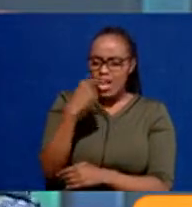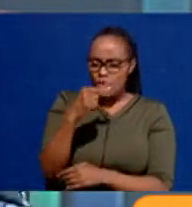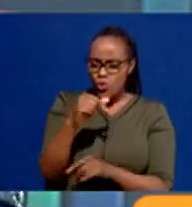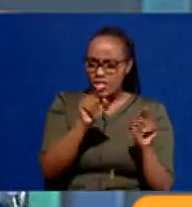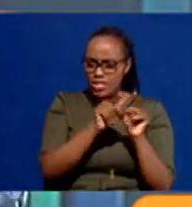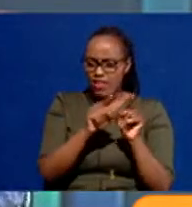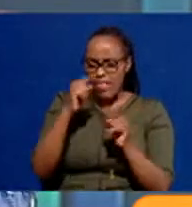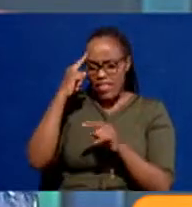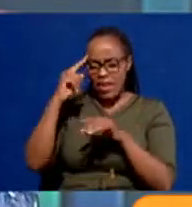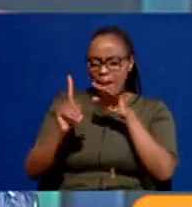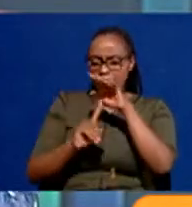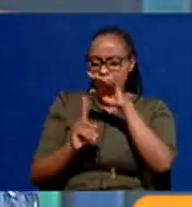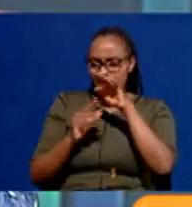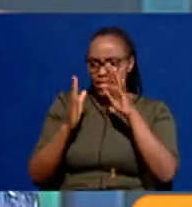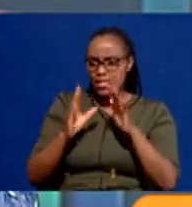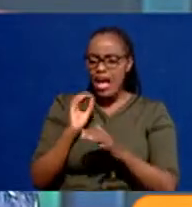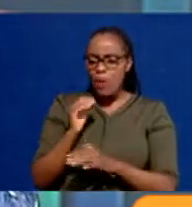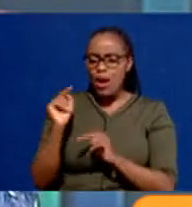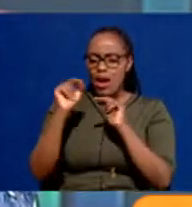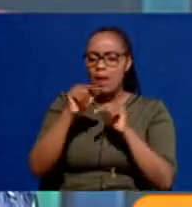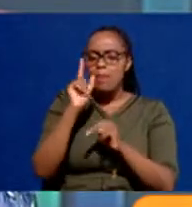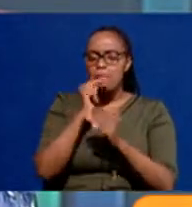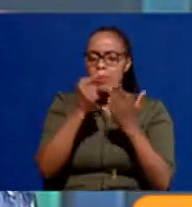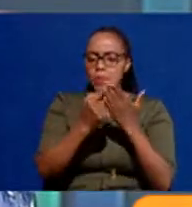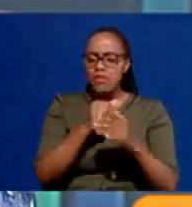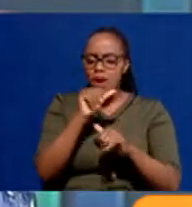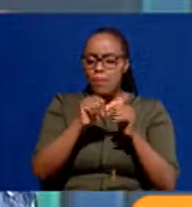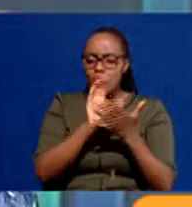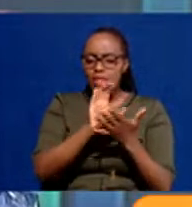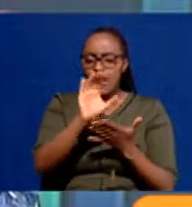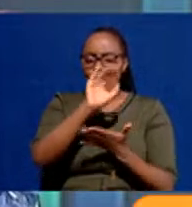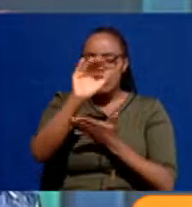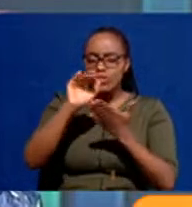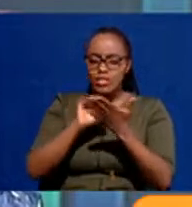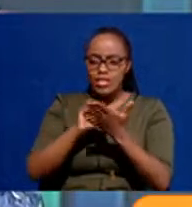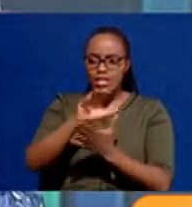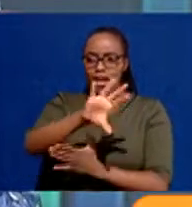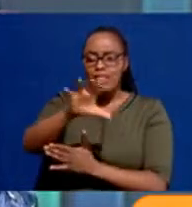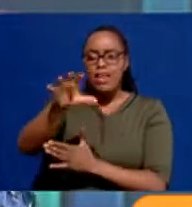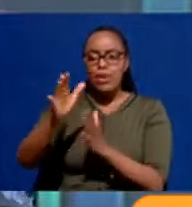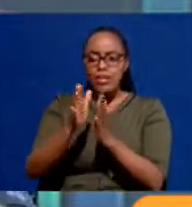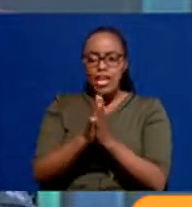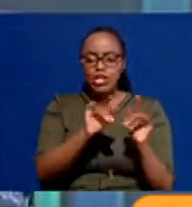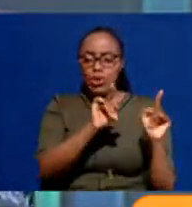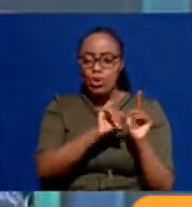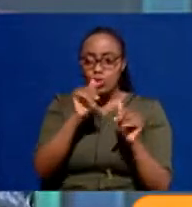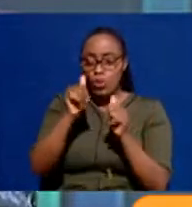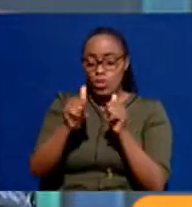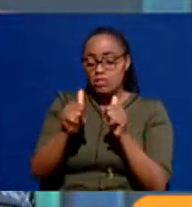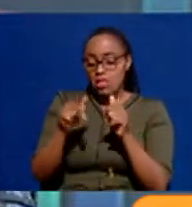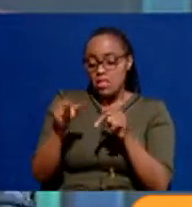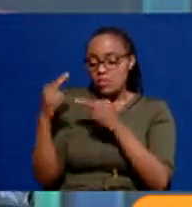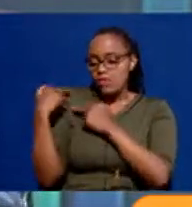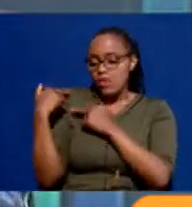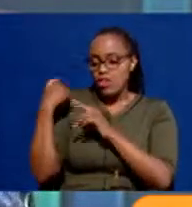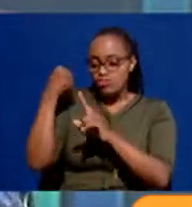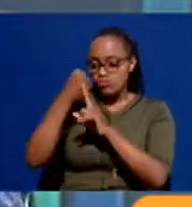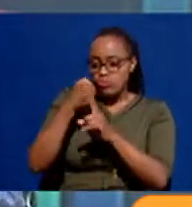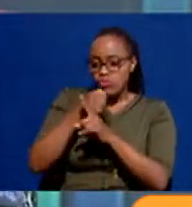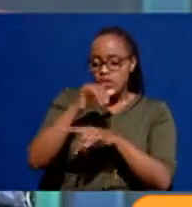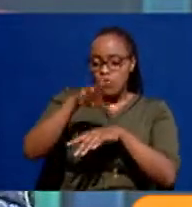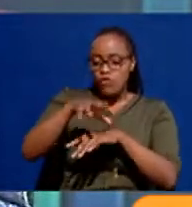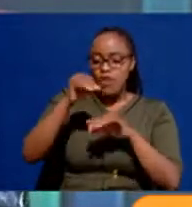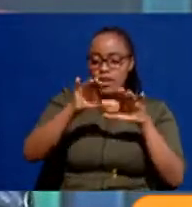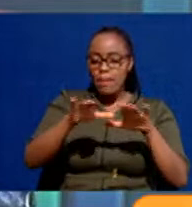I think our minister has been on this platform talking about aggregation centers in the counties. We are the ones who will be championing that, to find